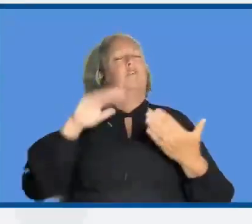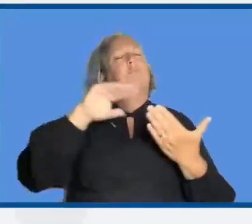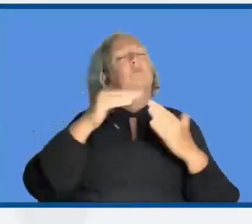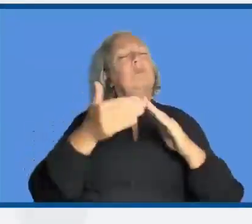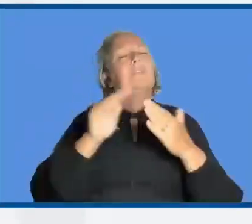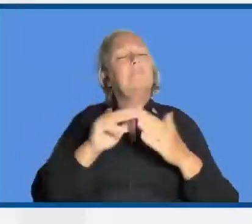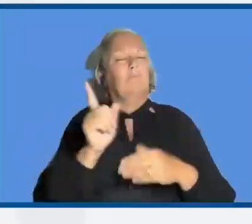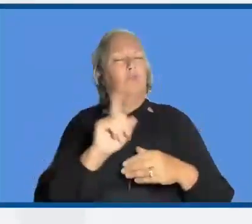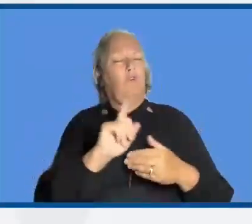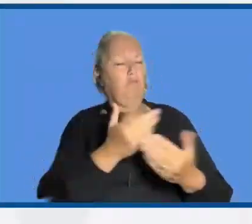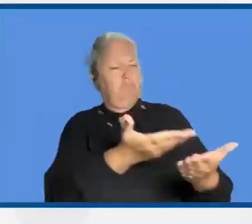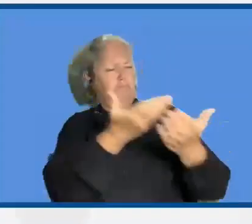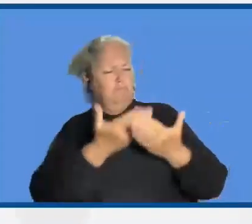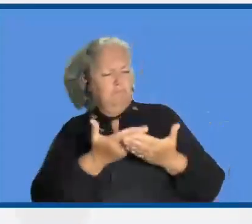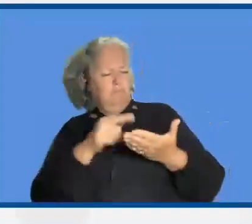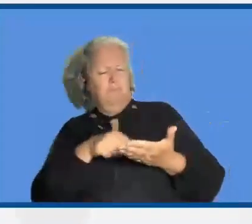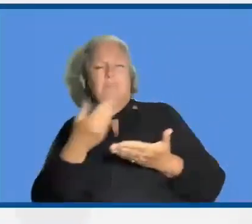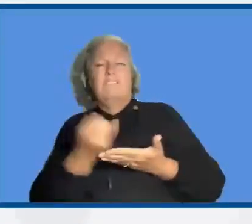information.